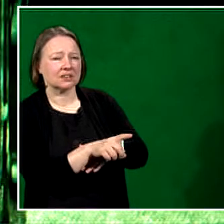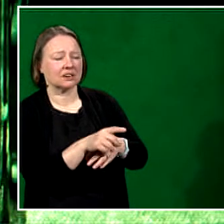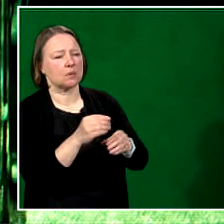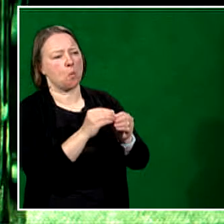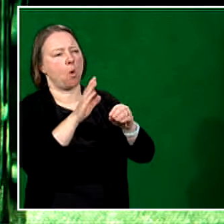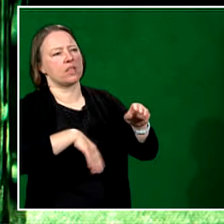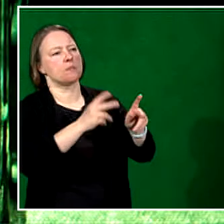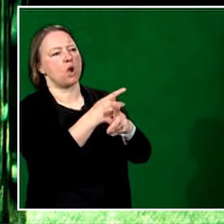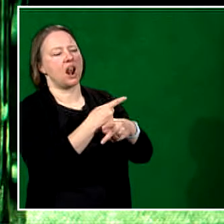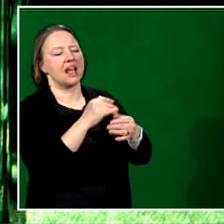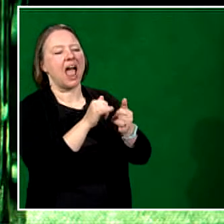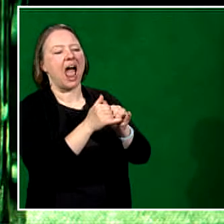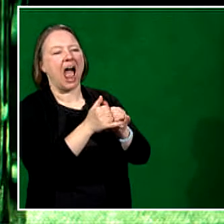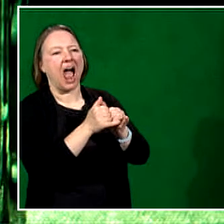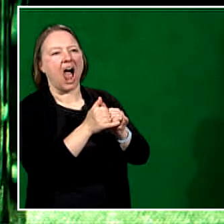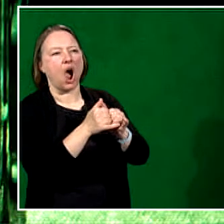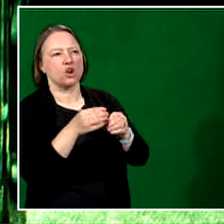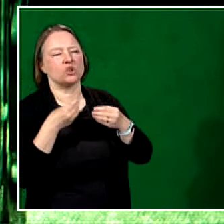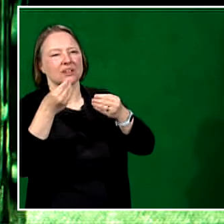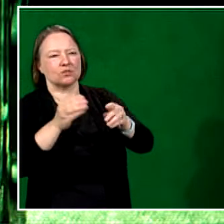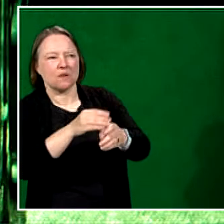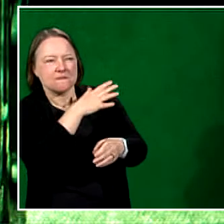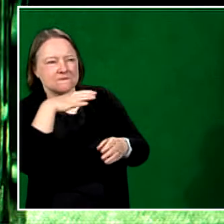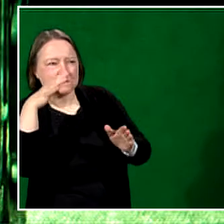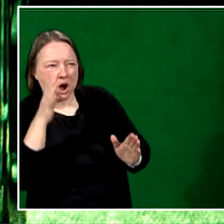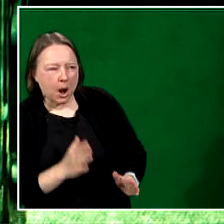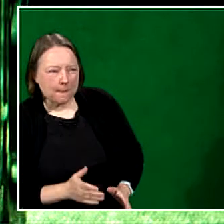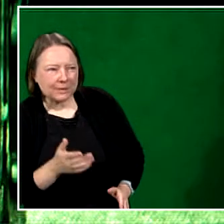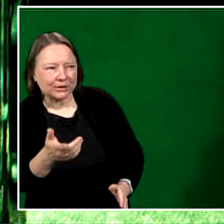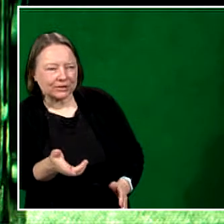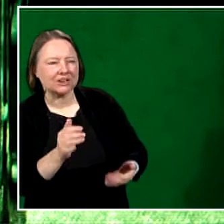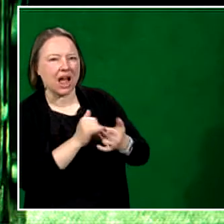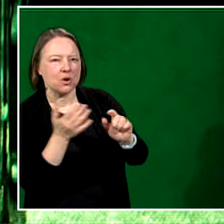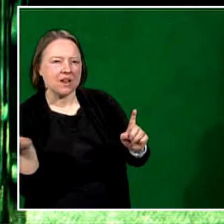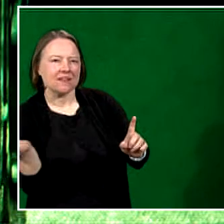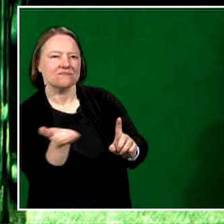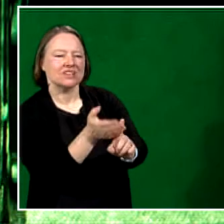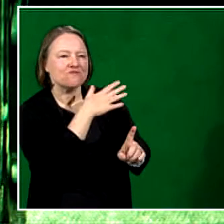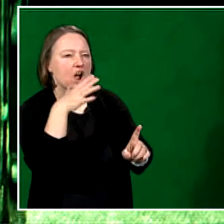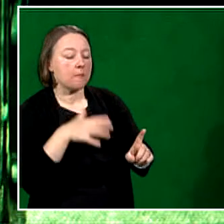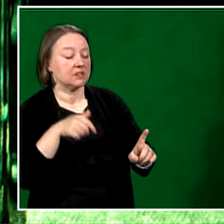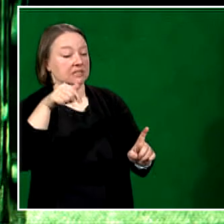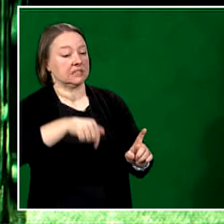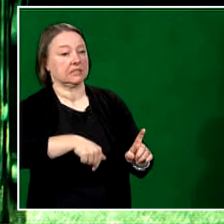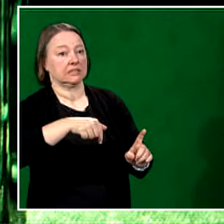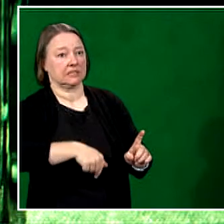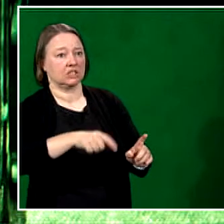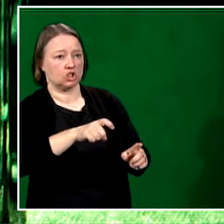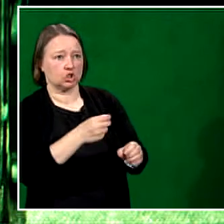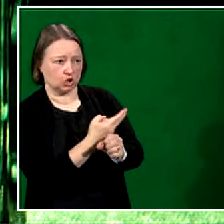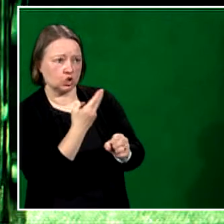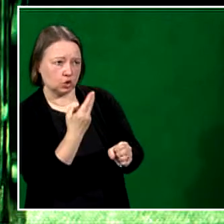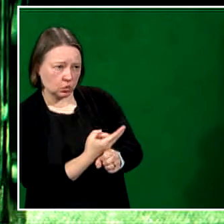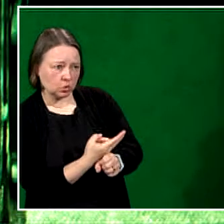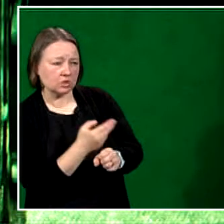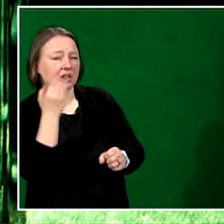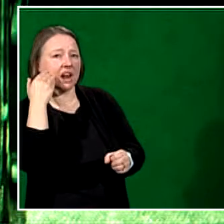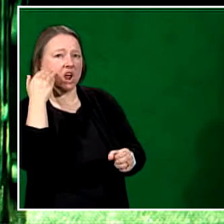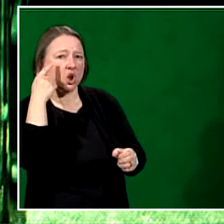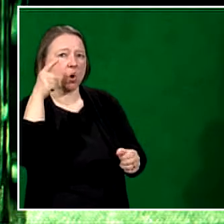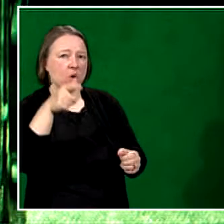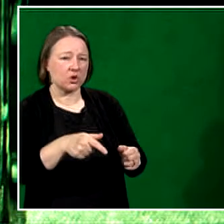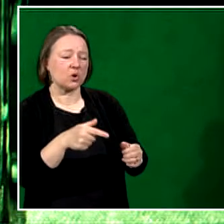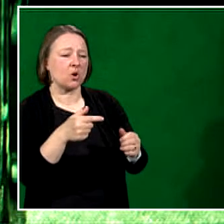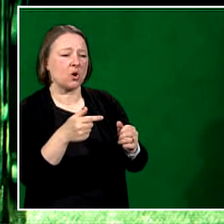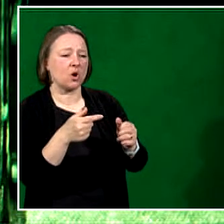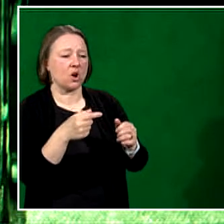you actually get it into the hands of farmers. How do you convince them that this is something they should be using? And I know in your tech